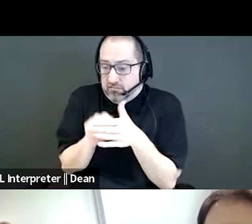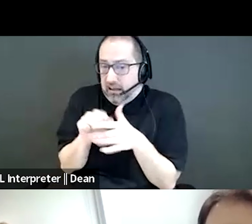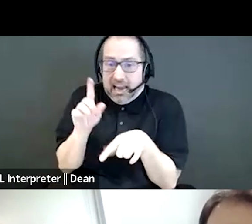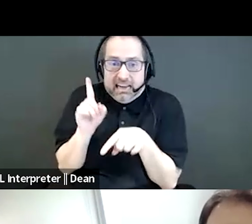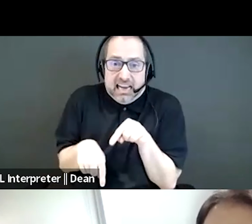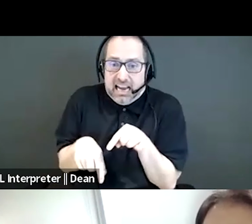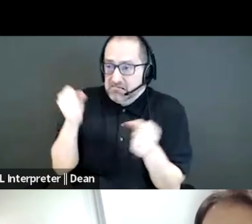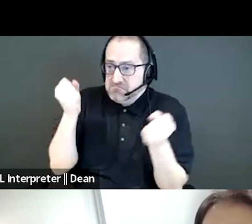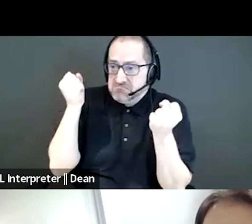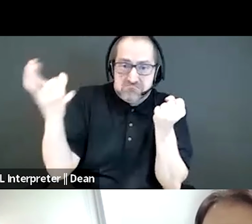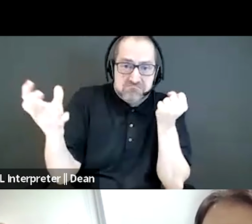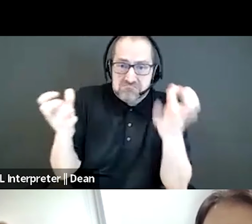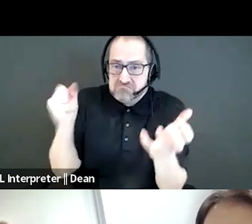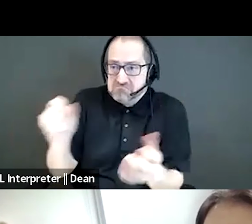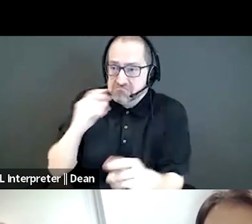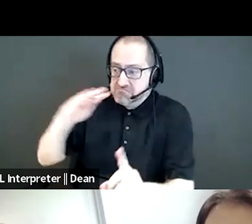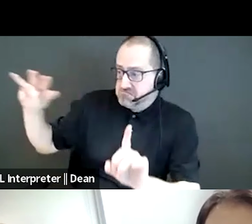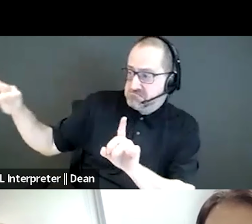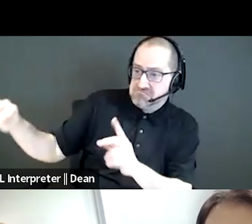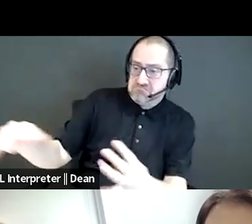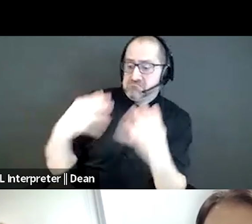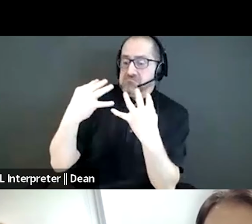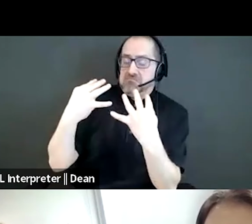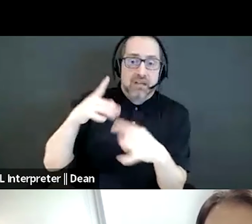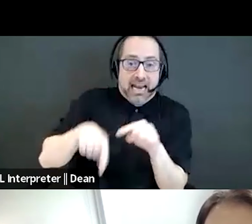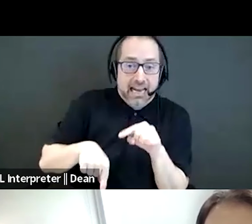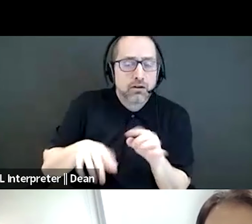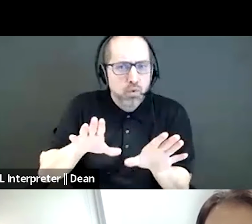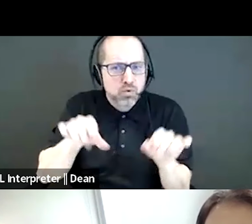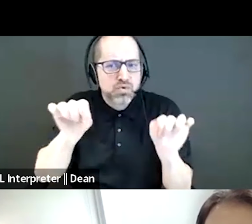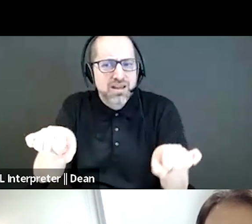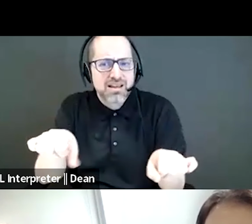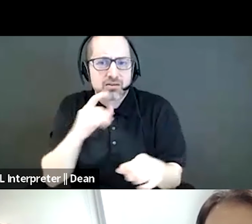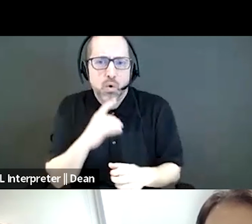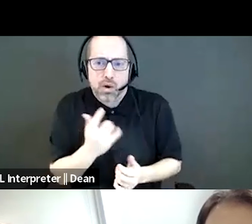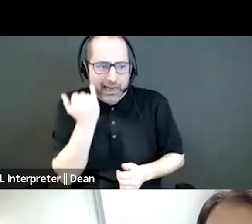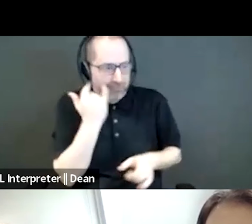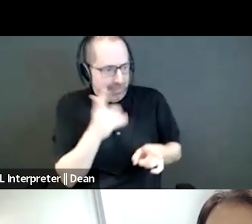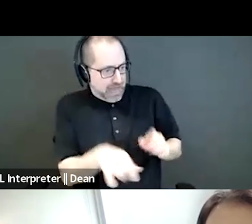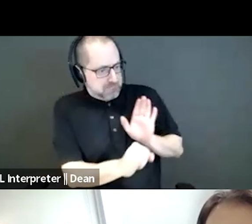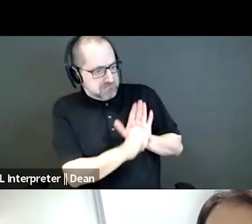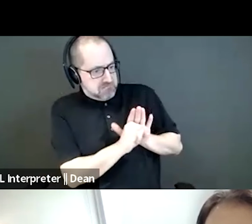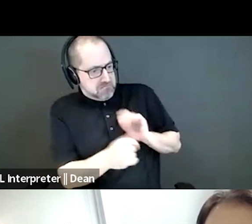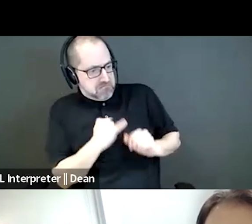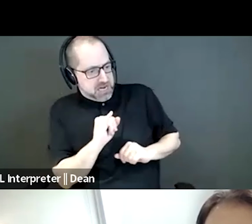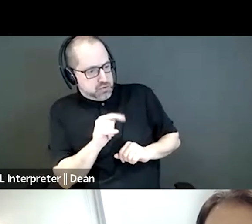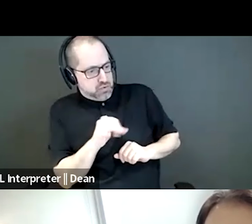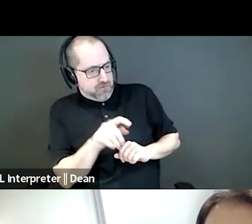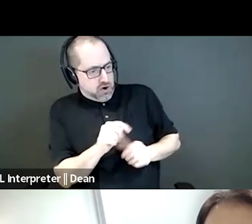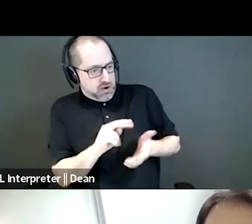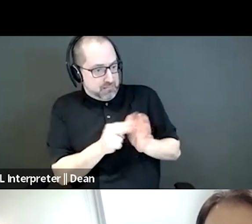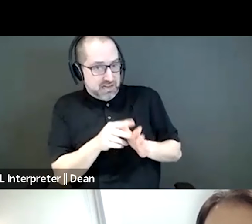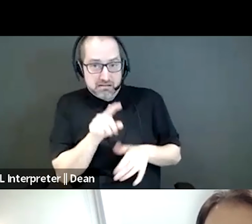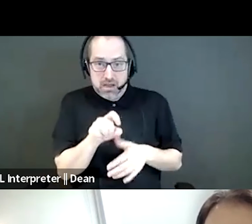that idea of giving us false confidence or limiting ourselves, being pigeonholed, we should be really aware on any tool that